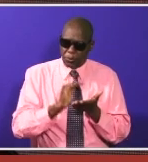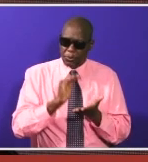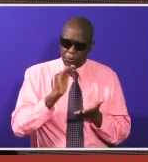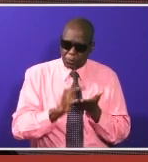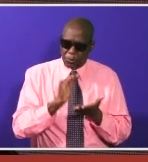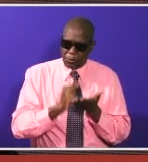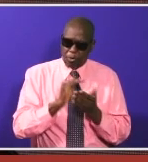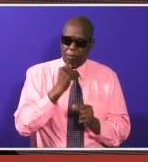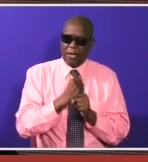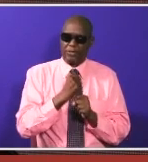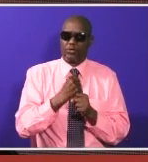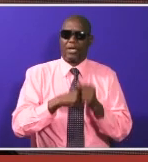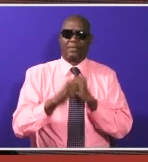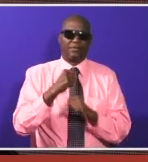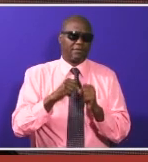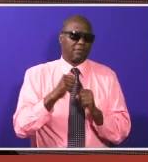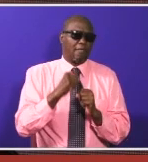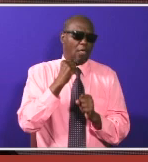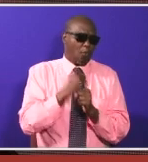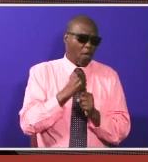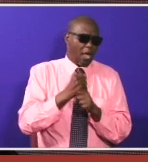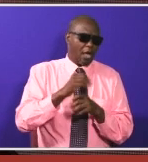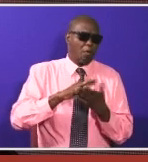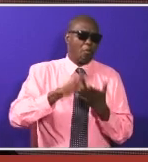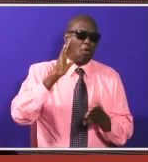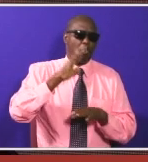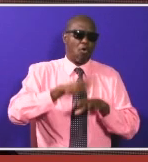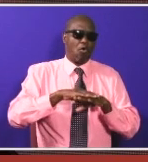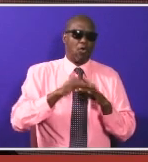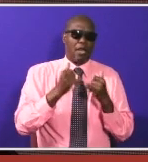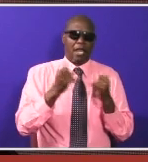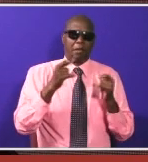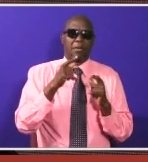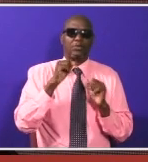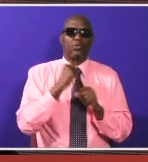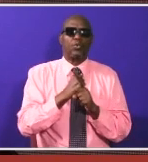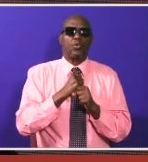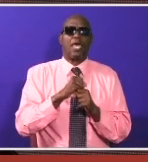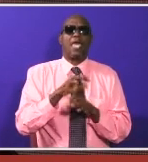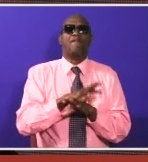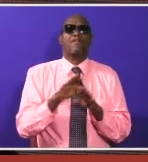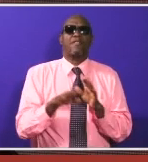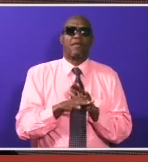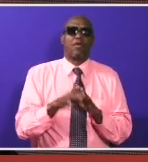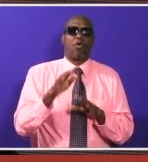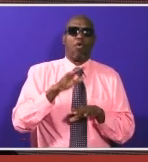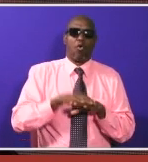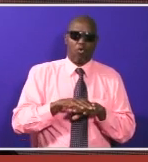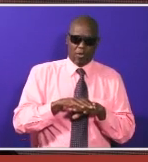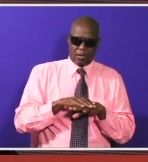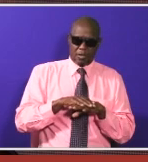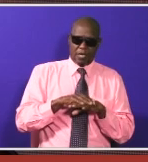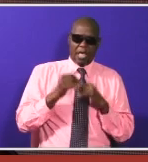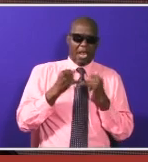activities. So either we work more online, and you see, you can't do everything online. Yeah. We have a very important activity called monitoring and